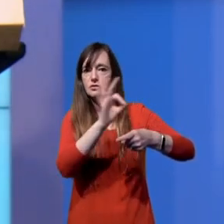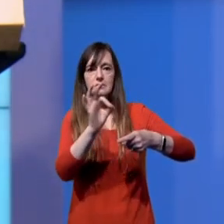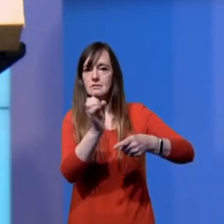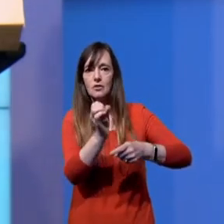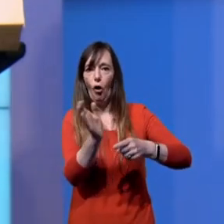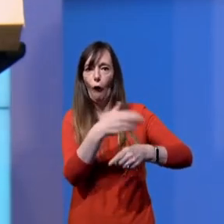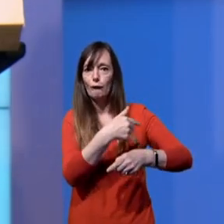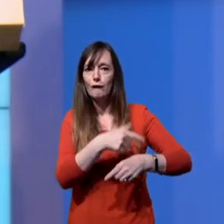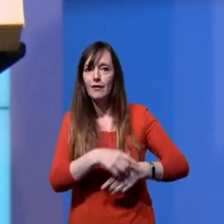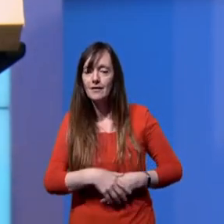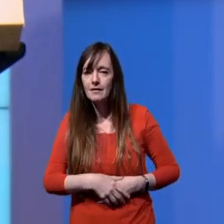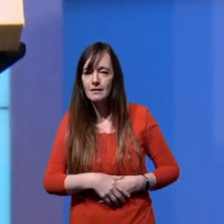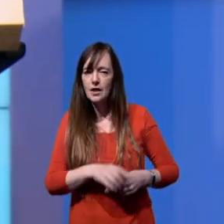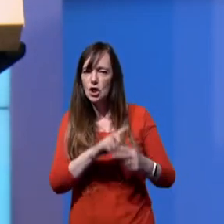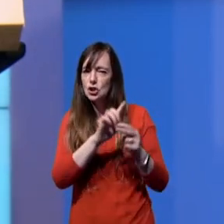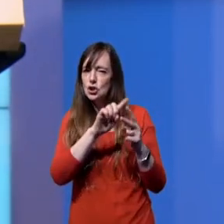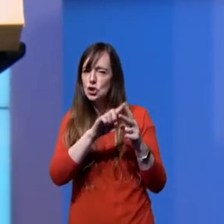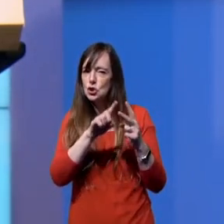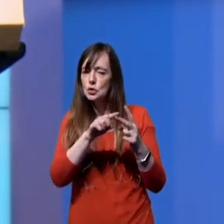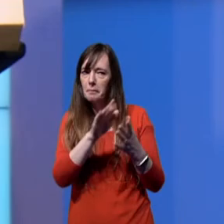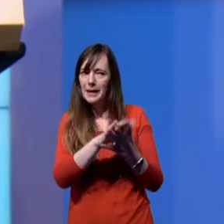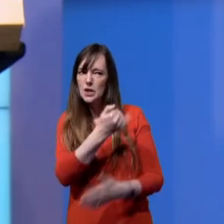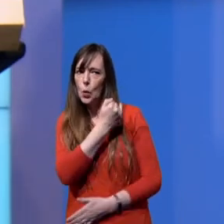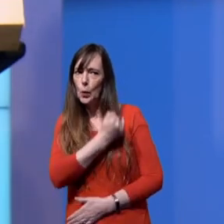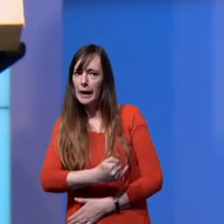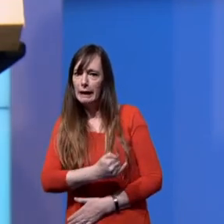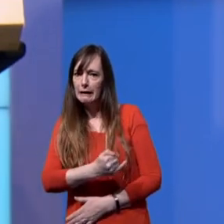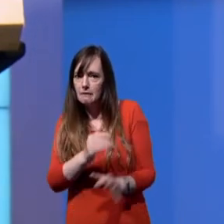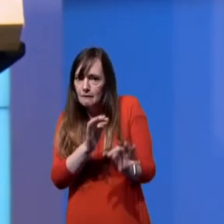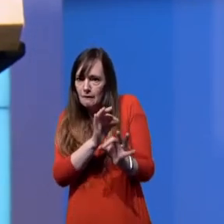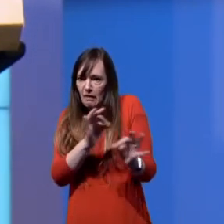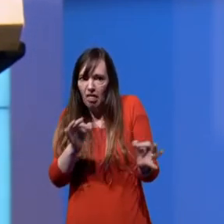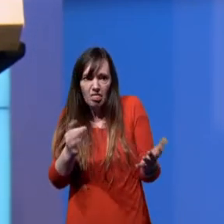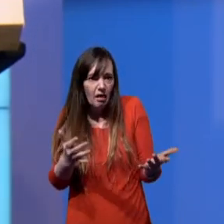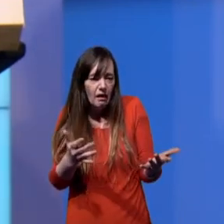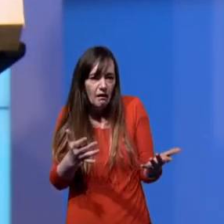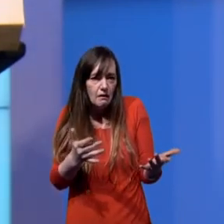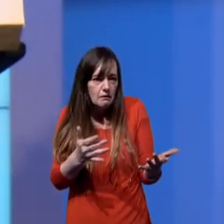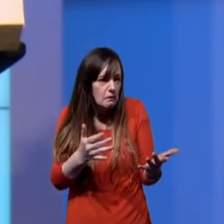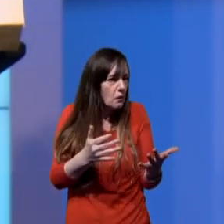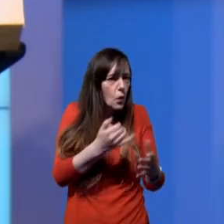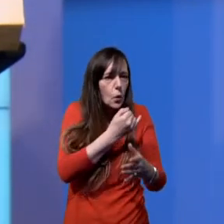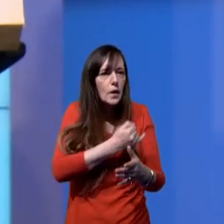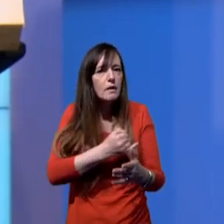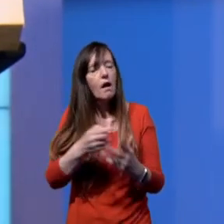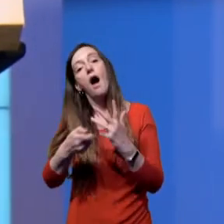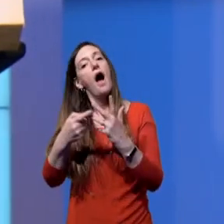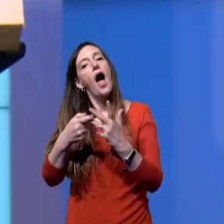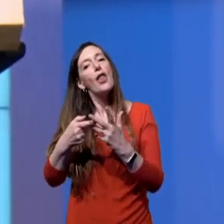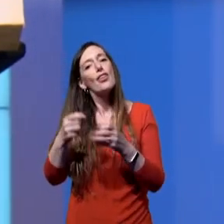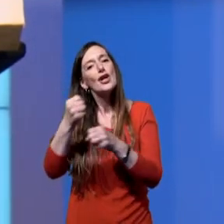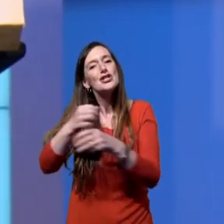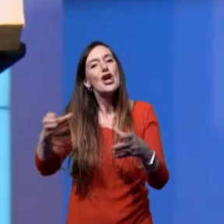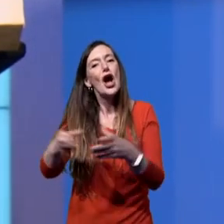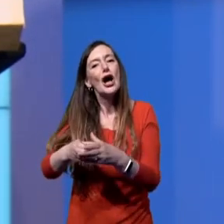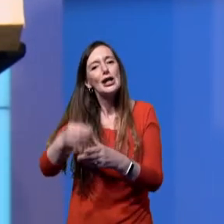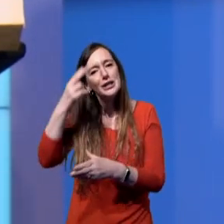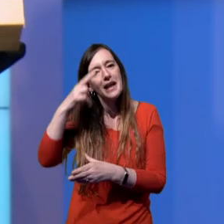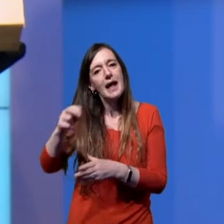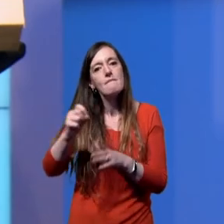It seems that this is a church with no weaknesses at all. The other one is a church called Philadelphia. We'll meet later in the